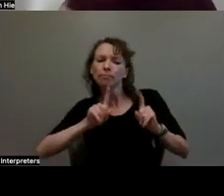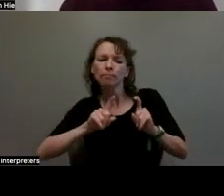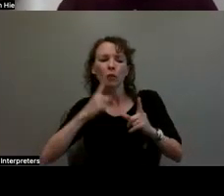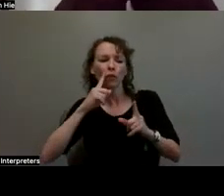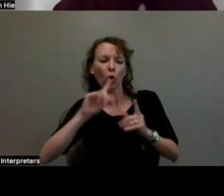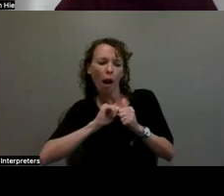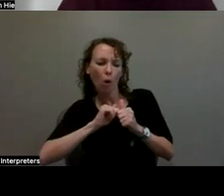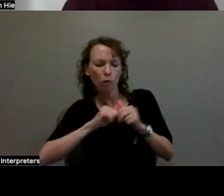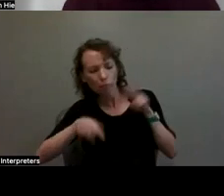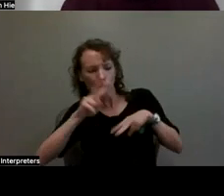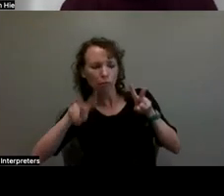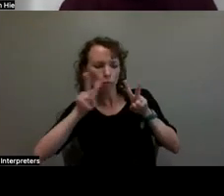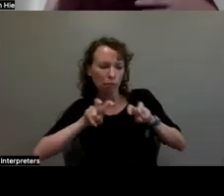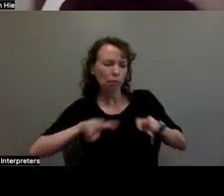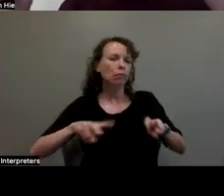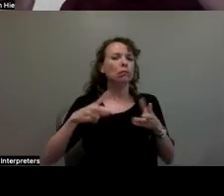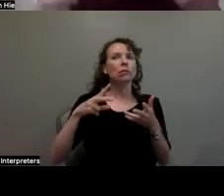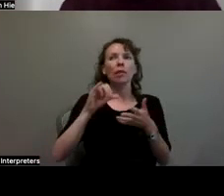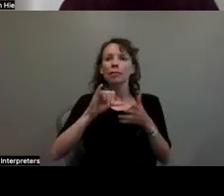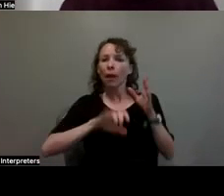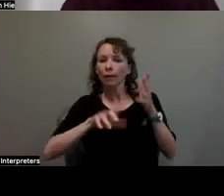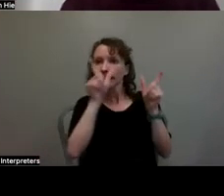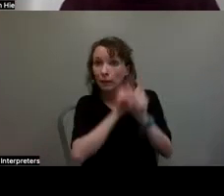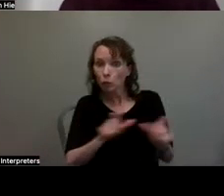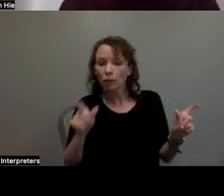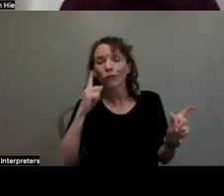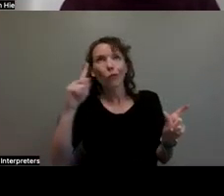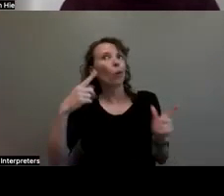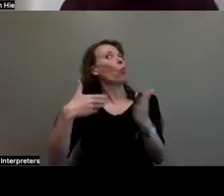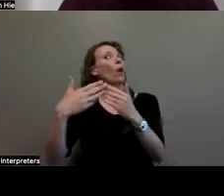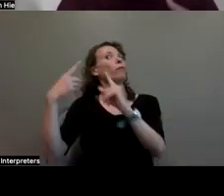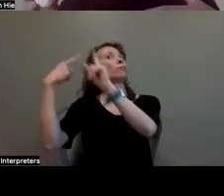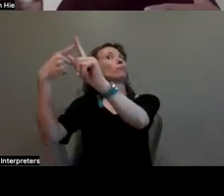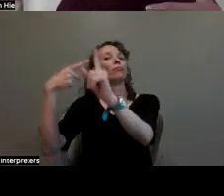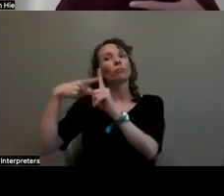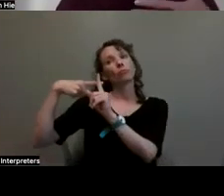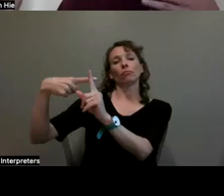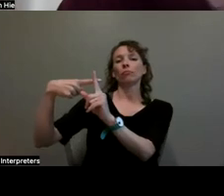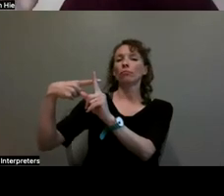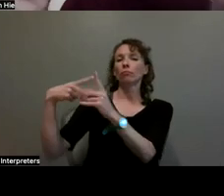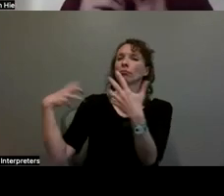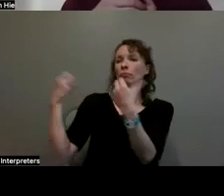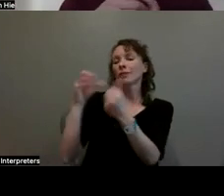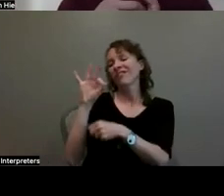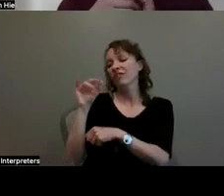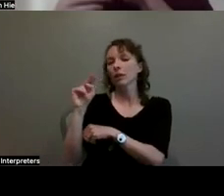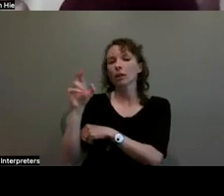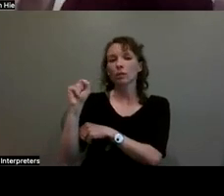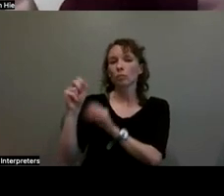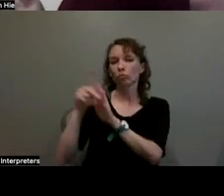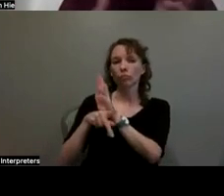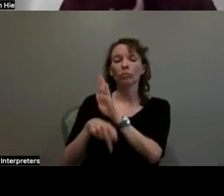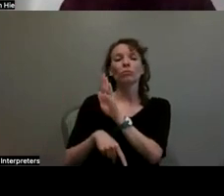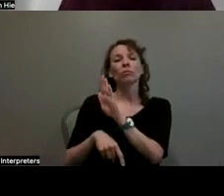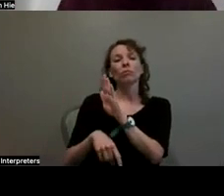sequence for the desired fitness property. And so still in